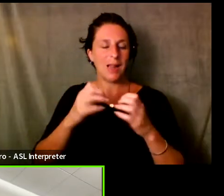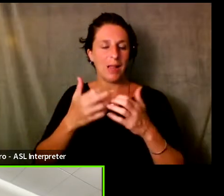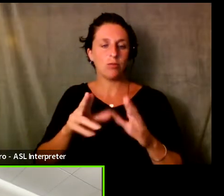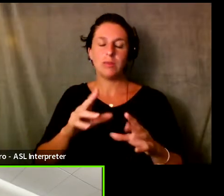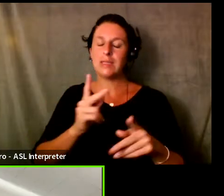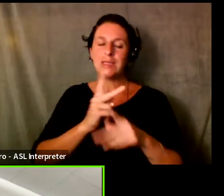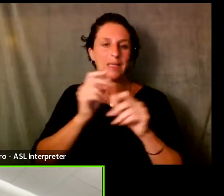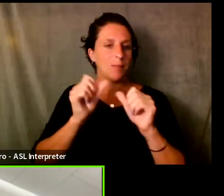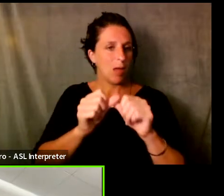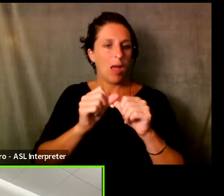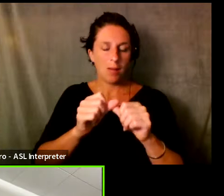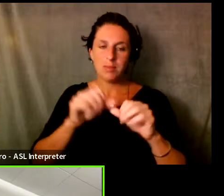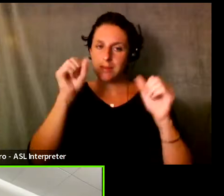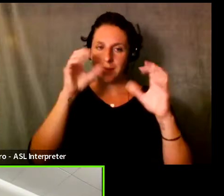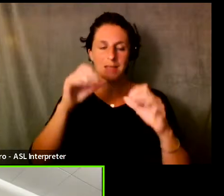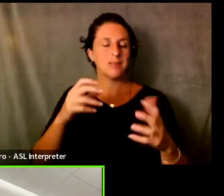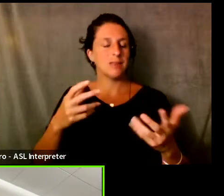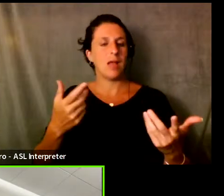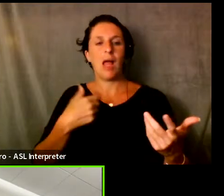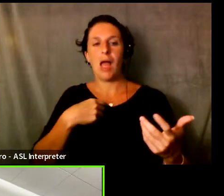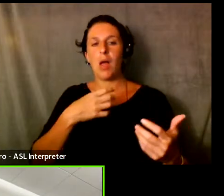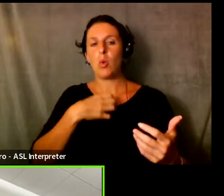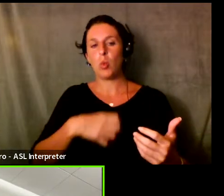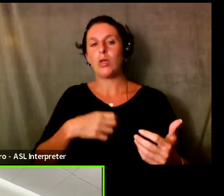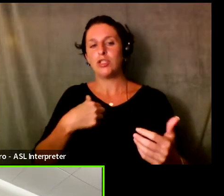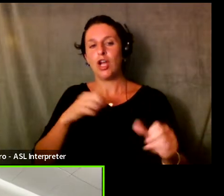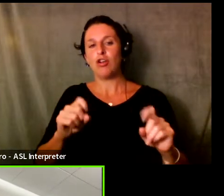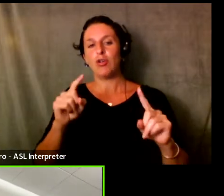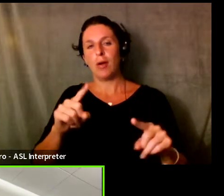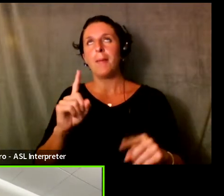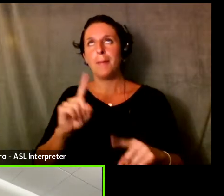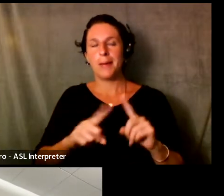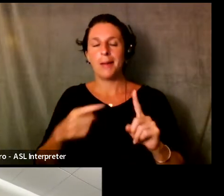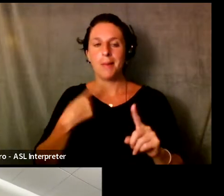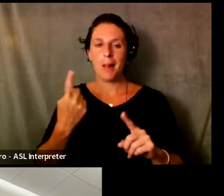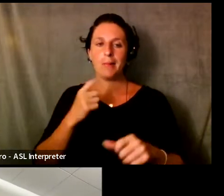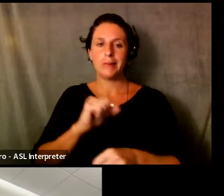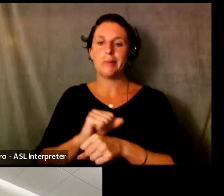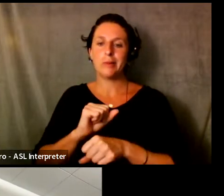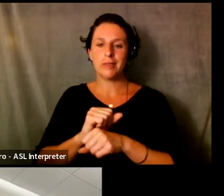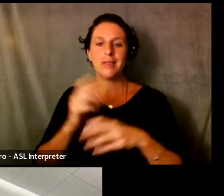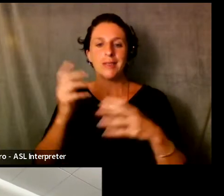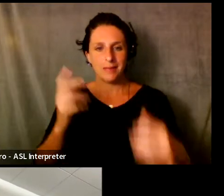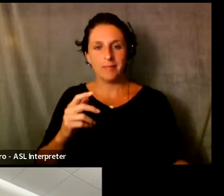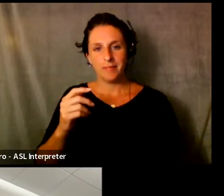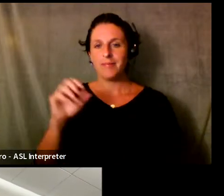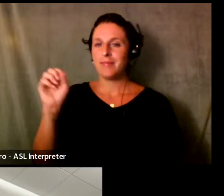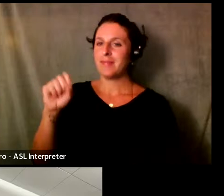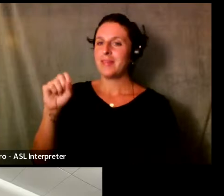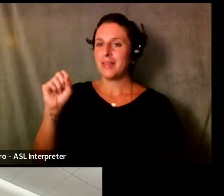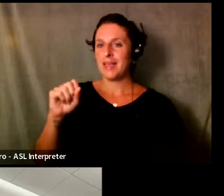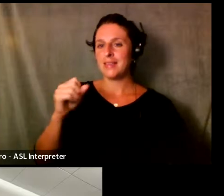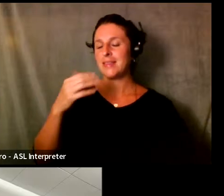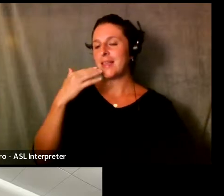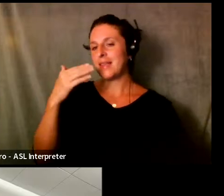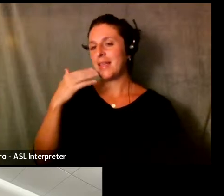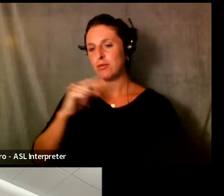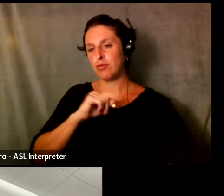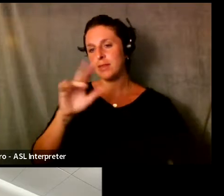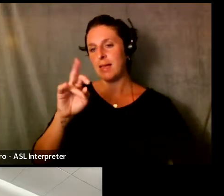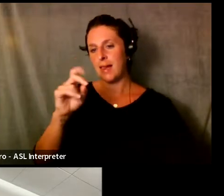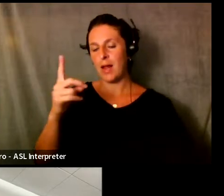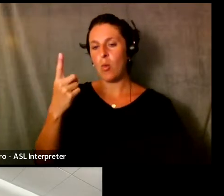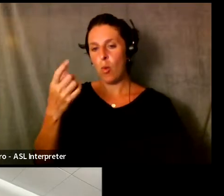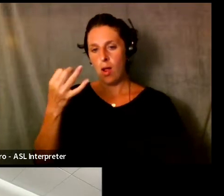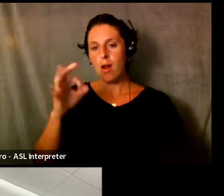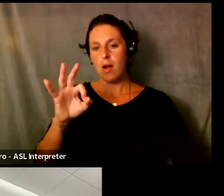I wish I could have gone, but I'm always working. But it was awesome. No, and thank you, Trustee Land.